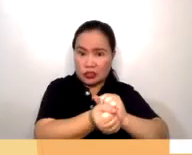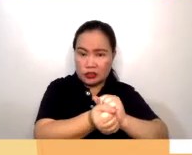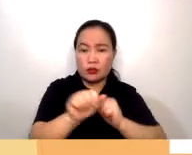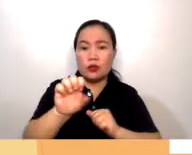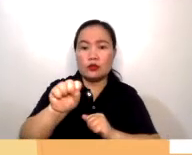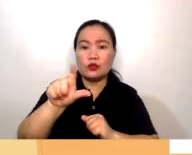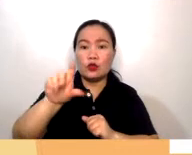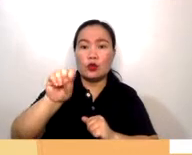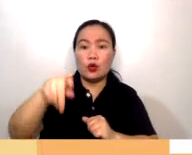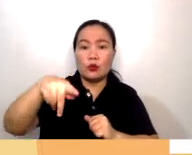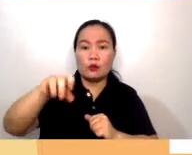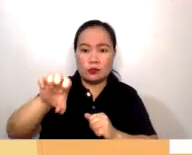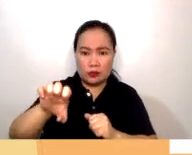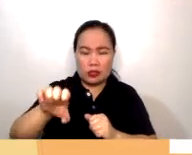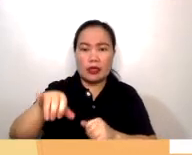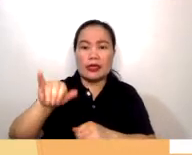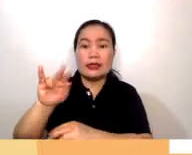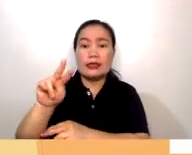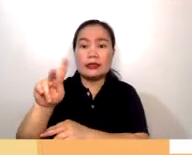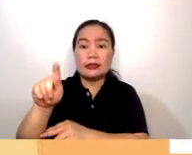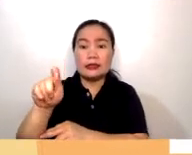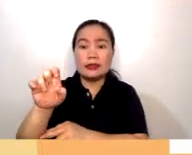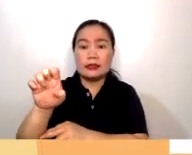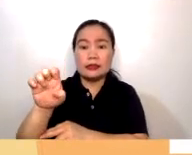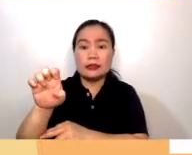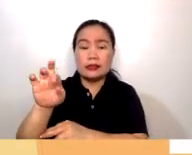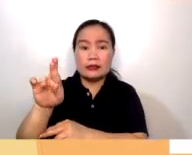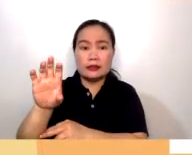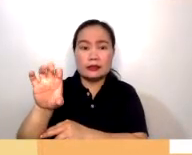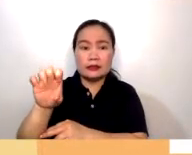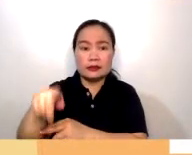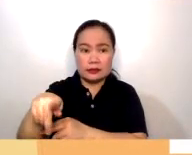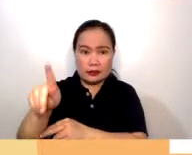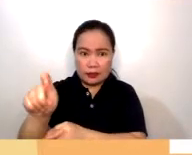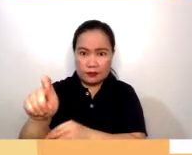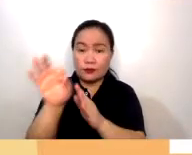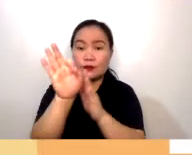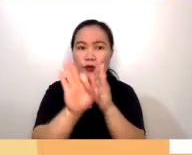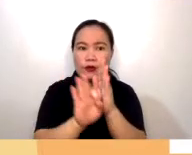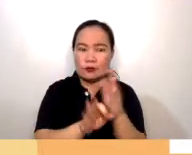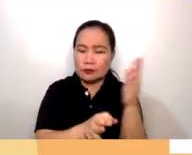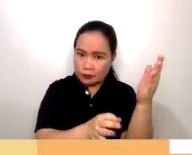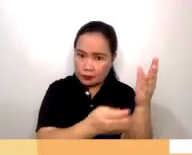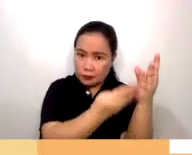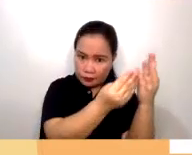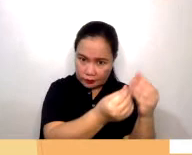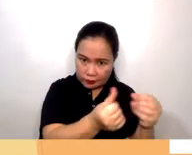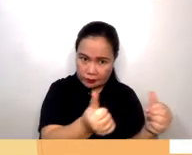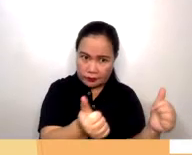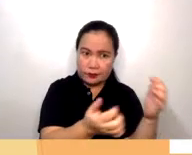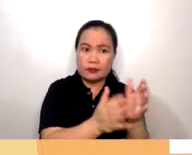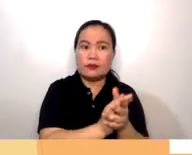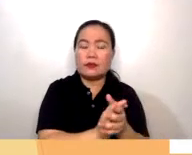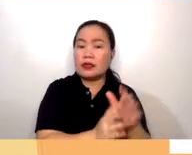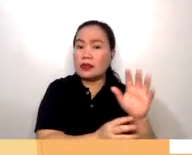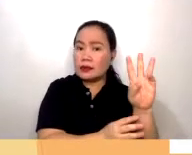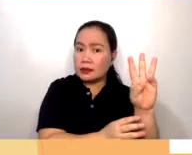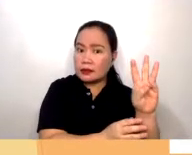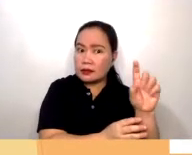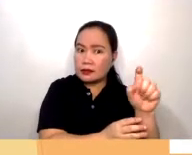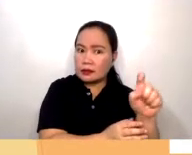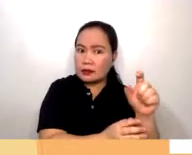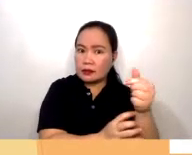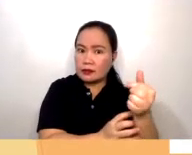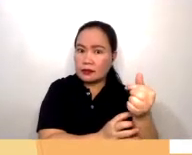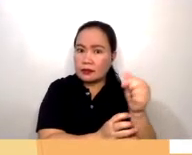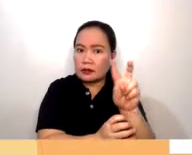slope-intercept form. For our solution, again, so we have here the standard form